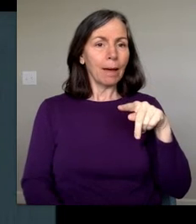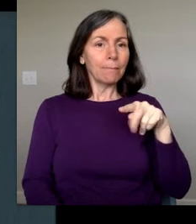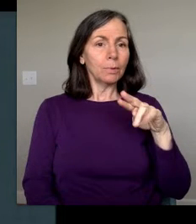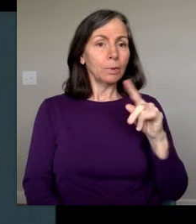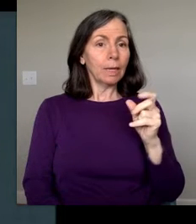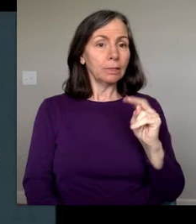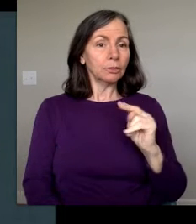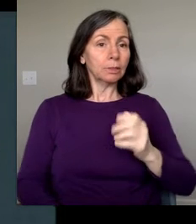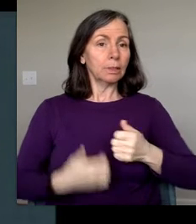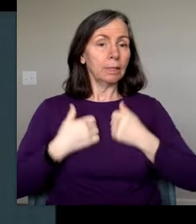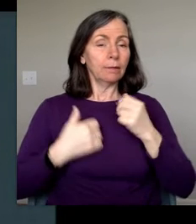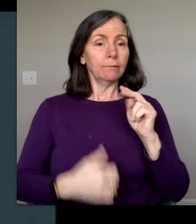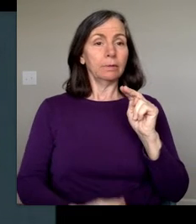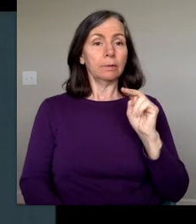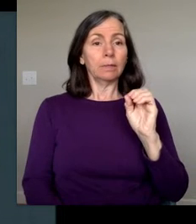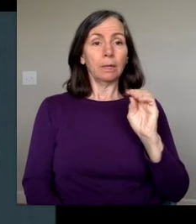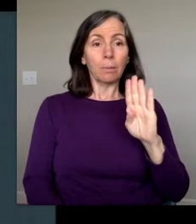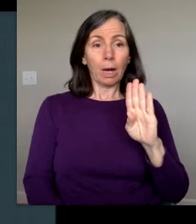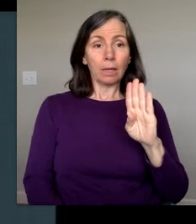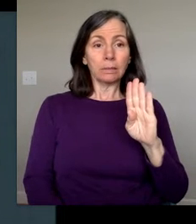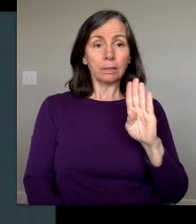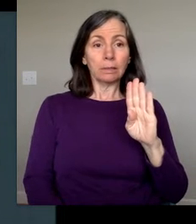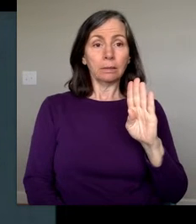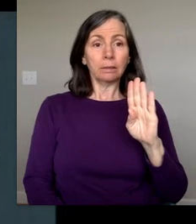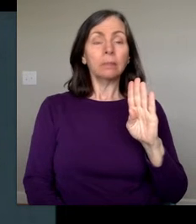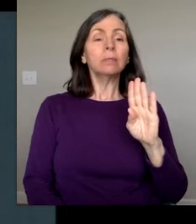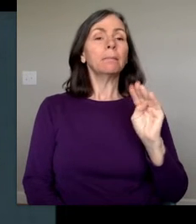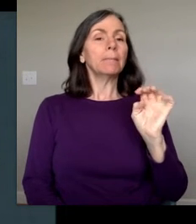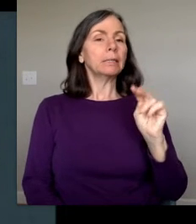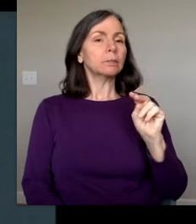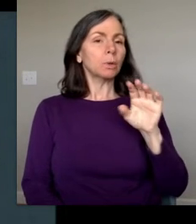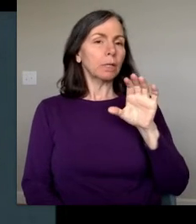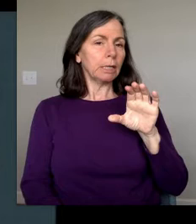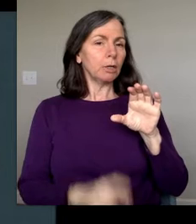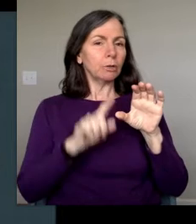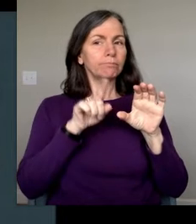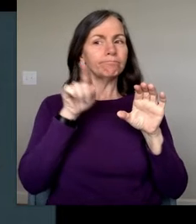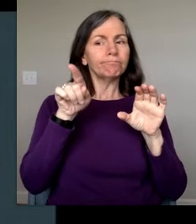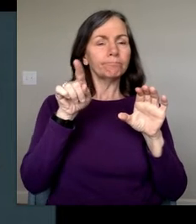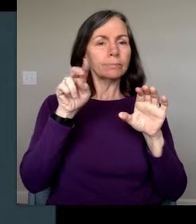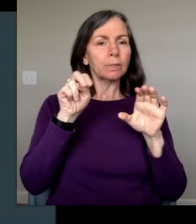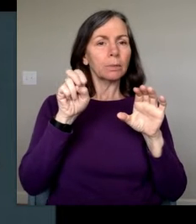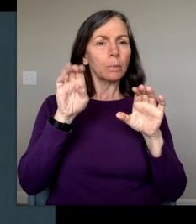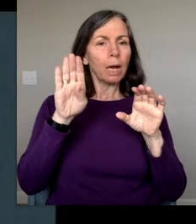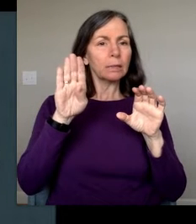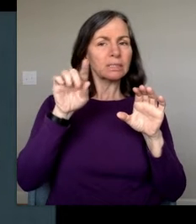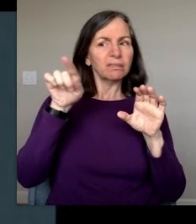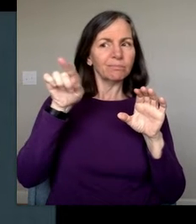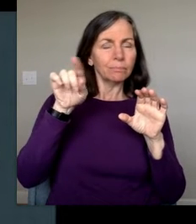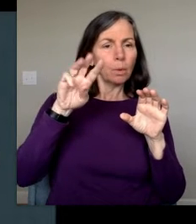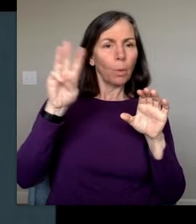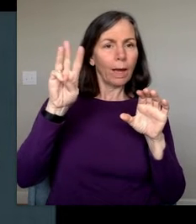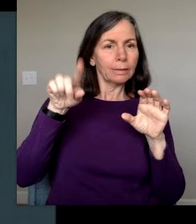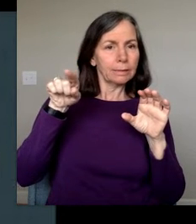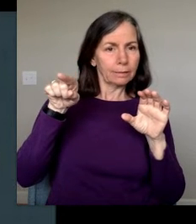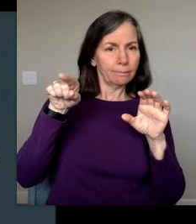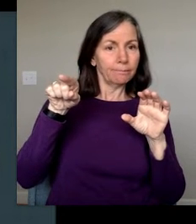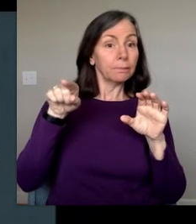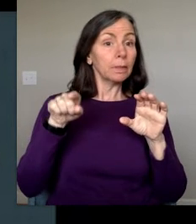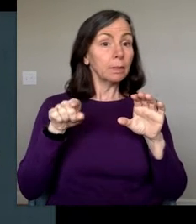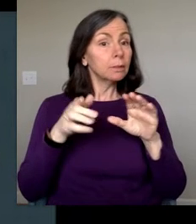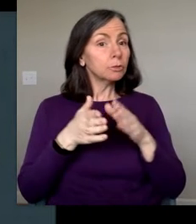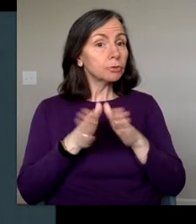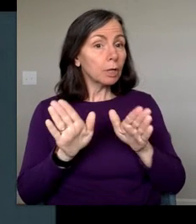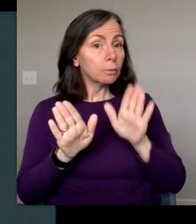which is a state that's west of Minnesota, generally have dark colored fur. When they